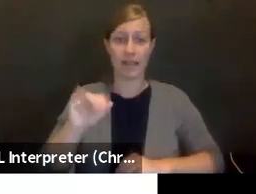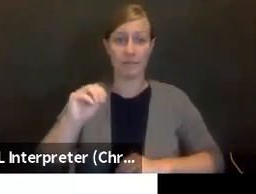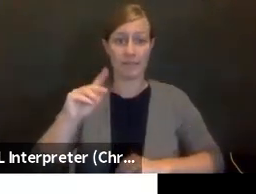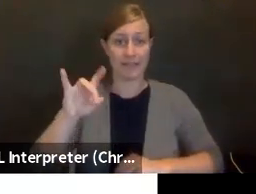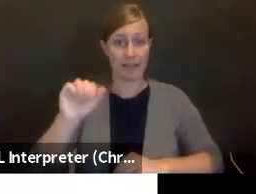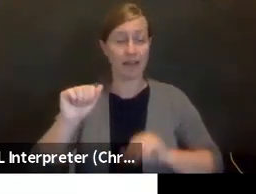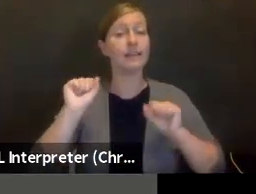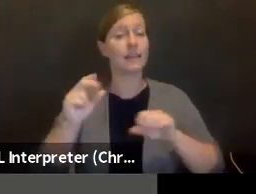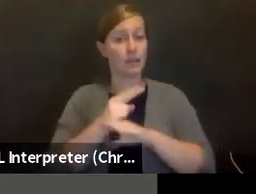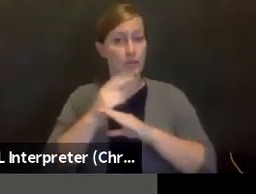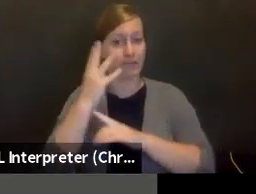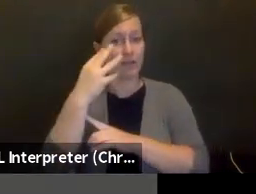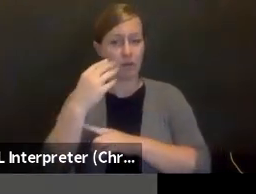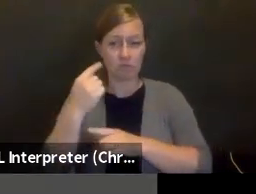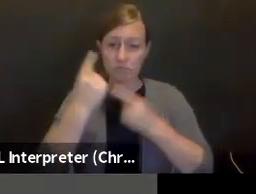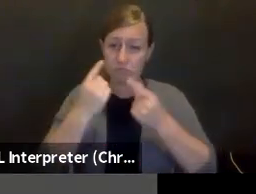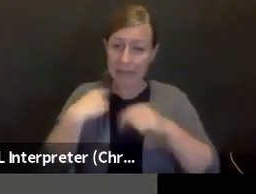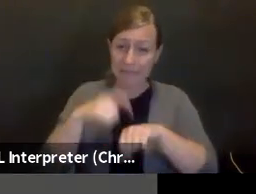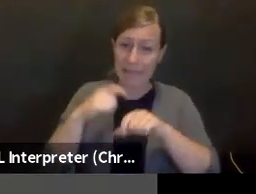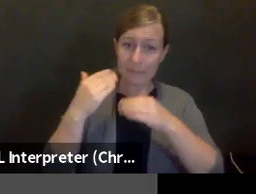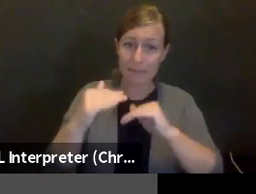our video has a time limit.